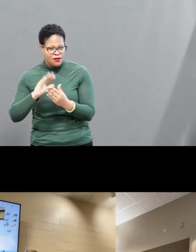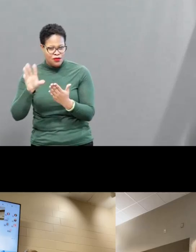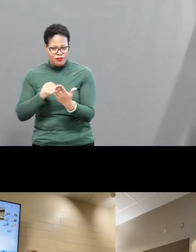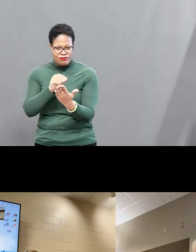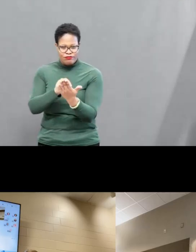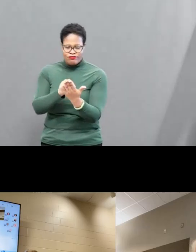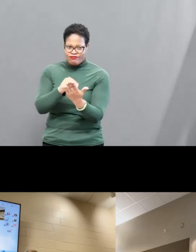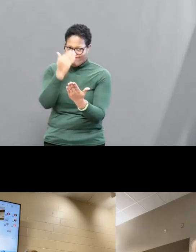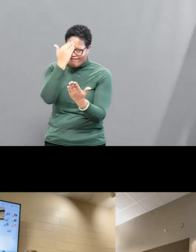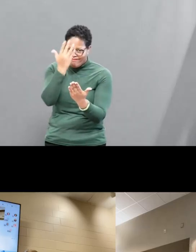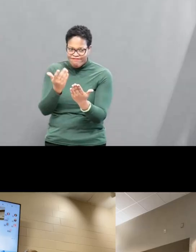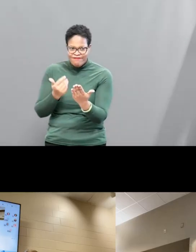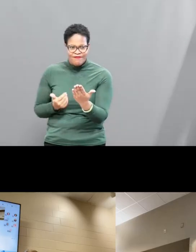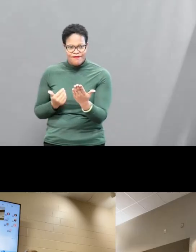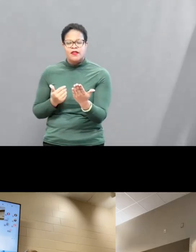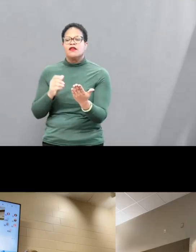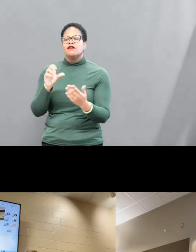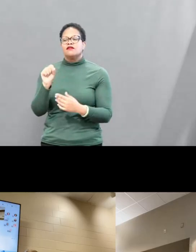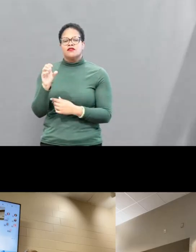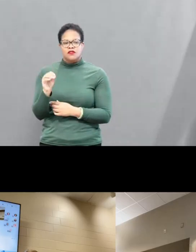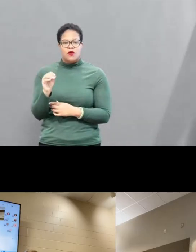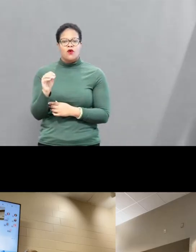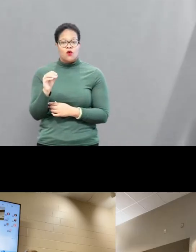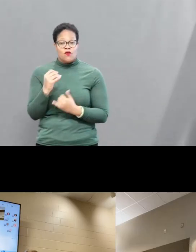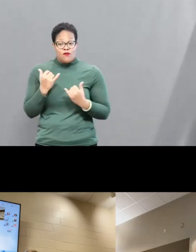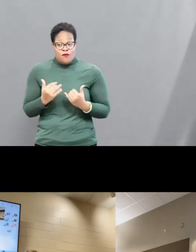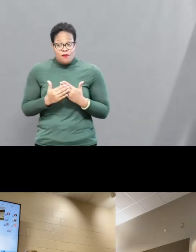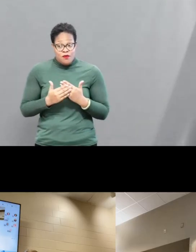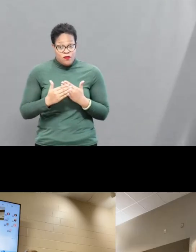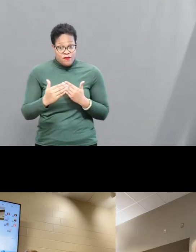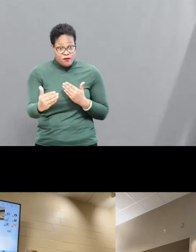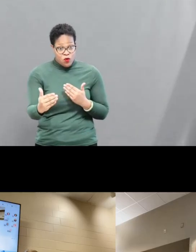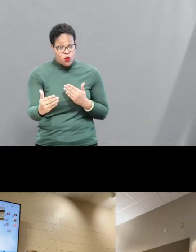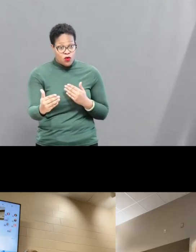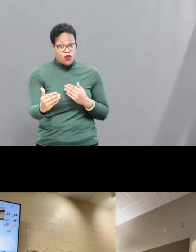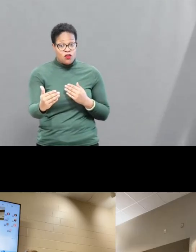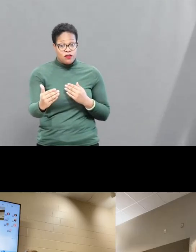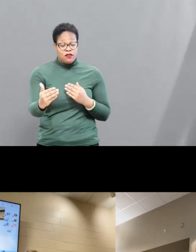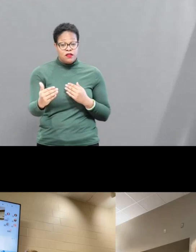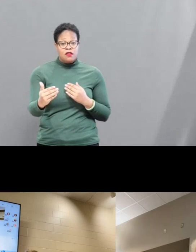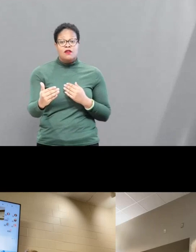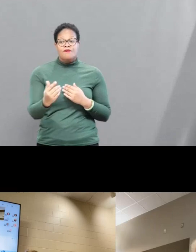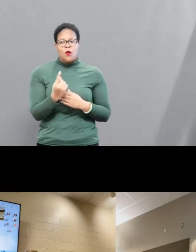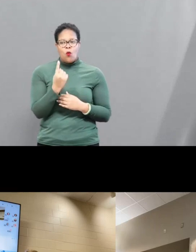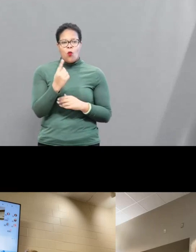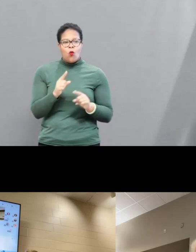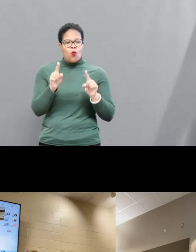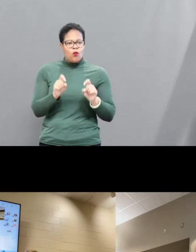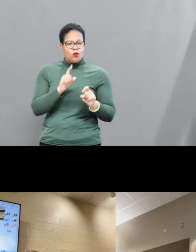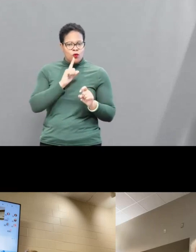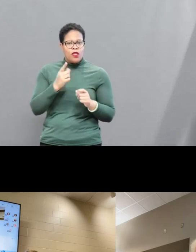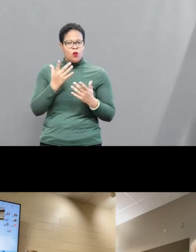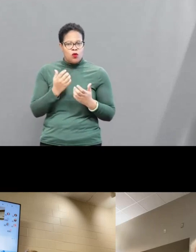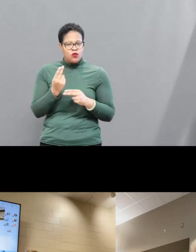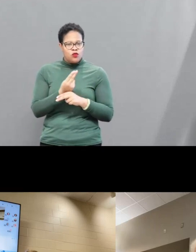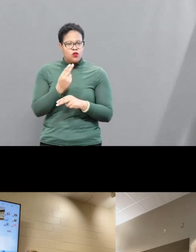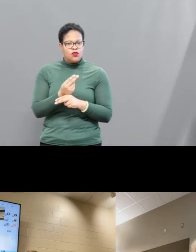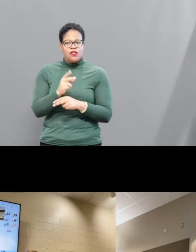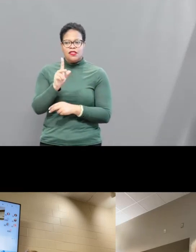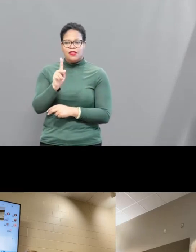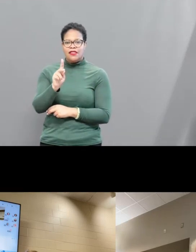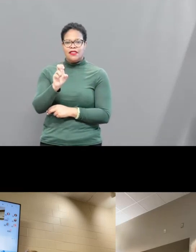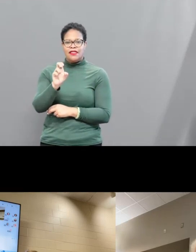something together. So moving forward, one of the tests that we would really like to use is the